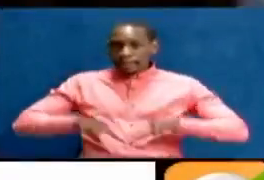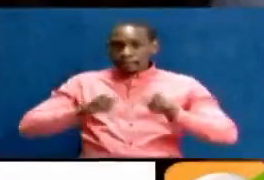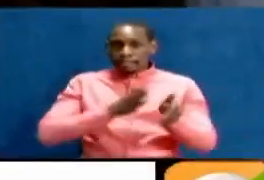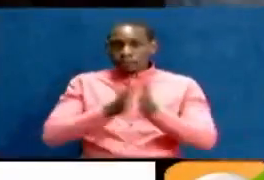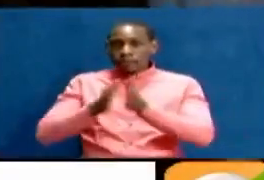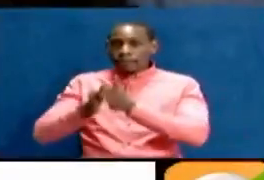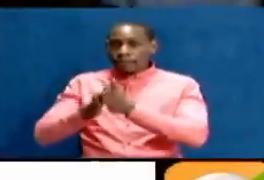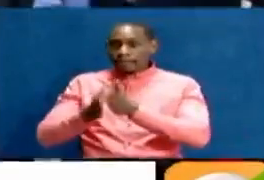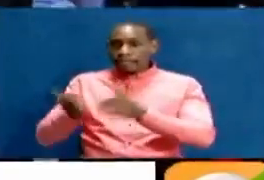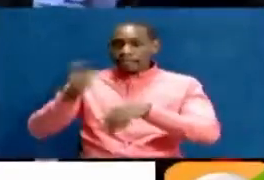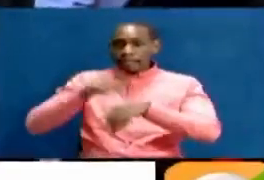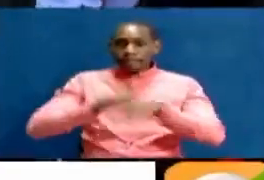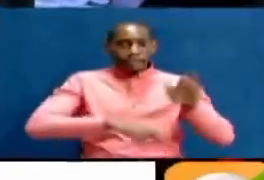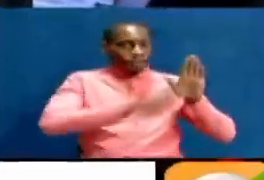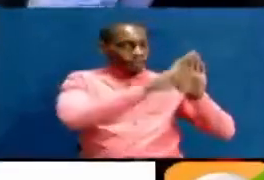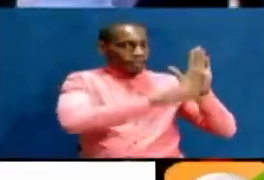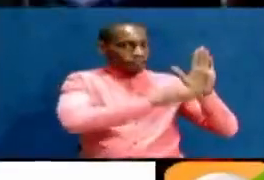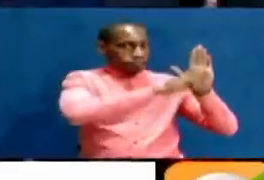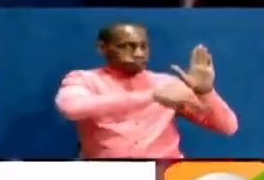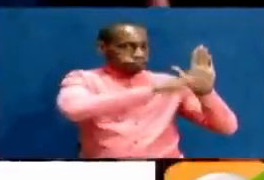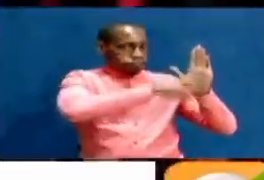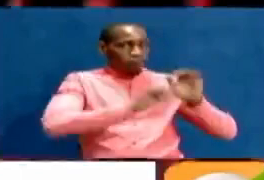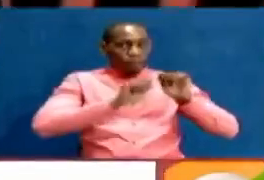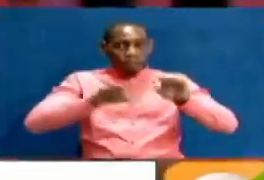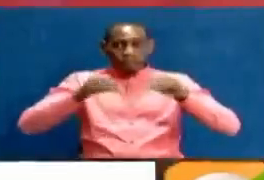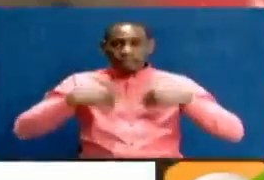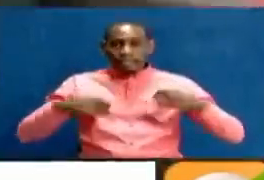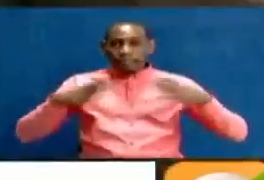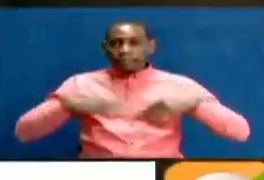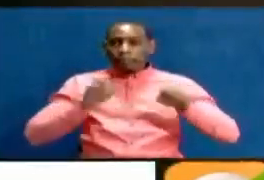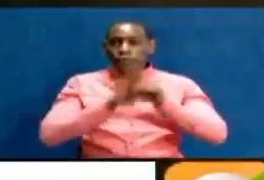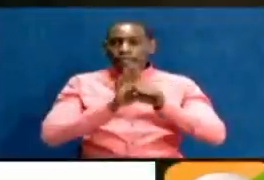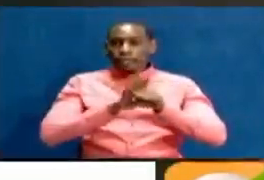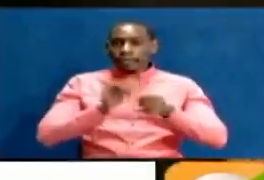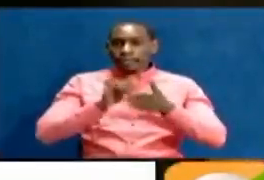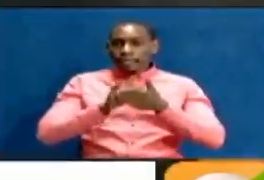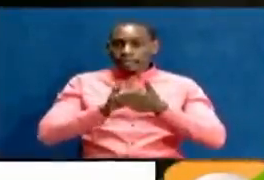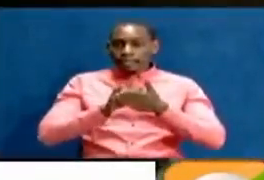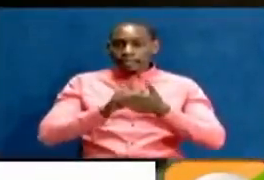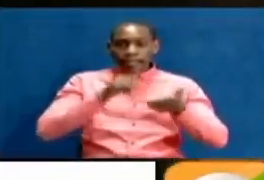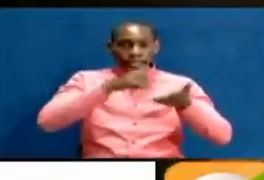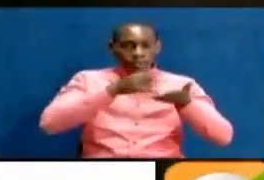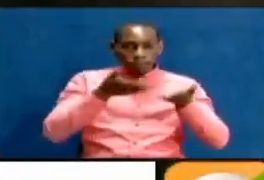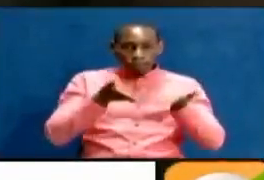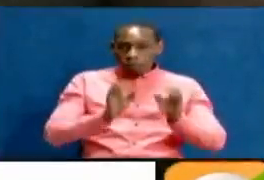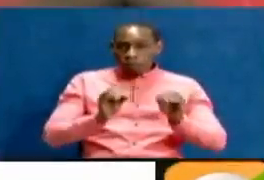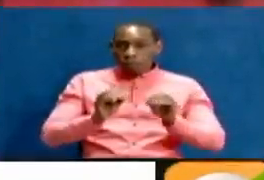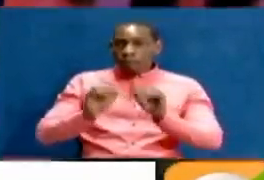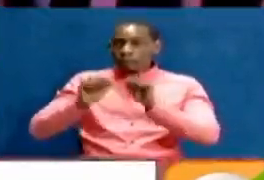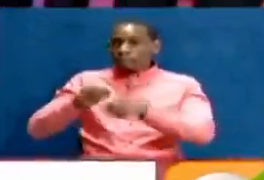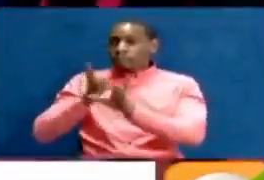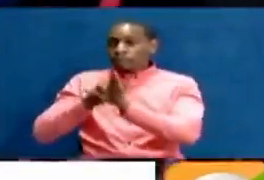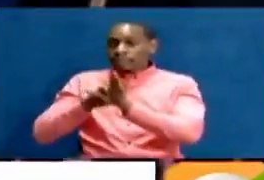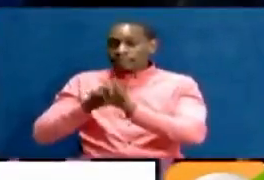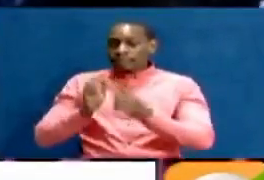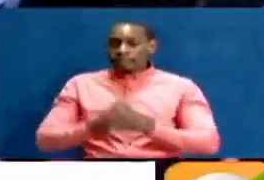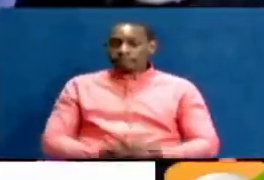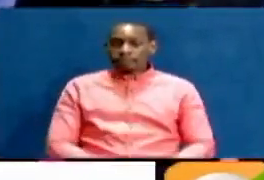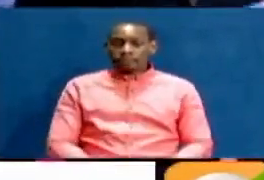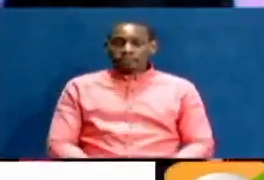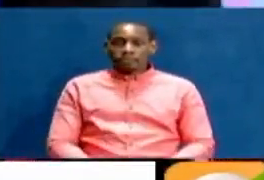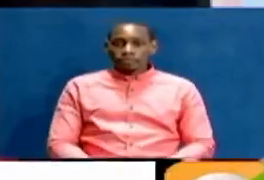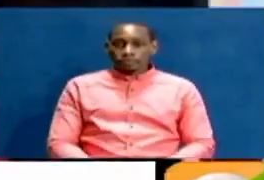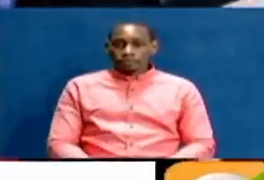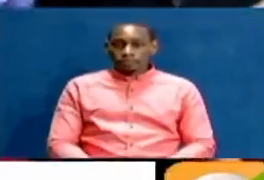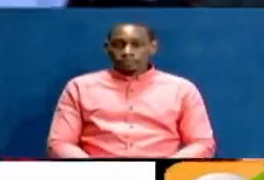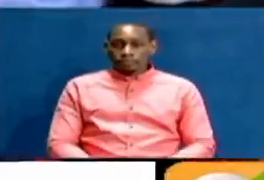be organized once the restrictions are lifted to allow many more people who are left out to participate. God will